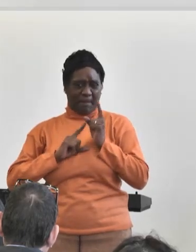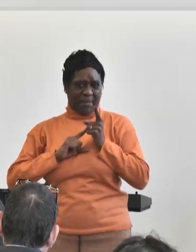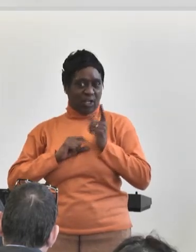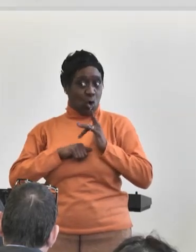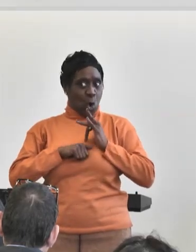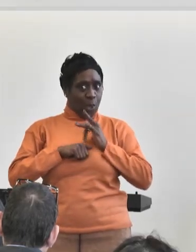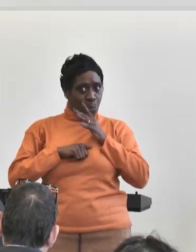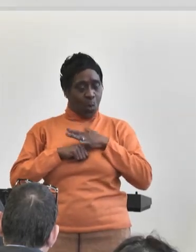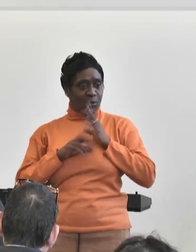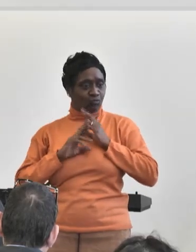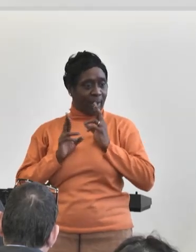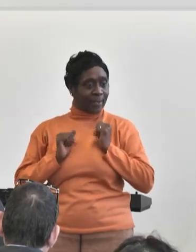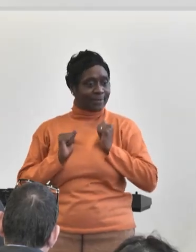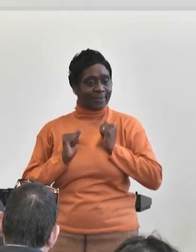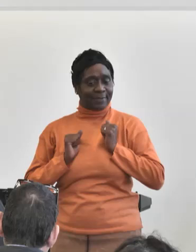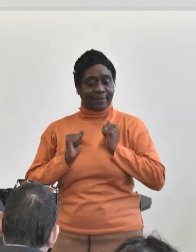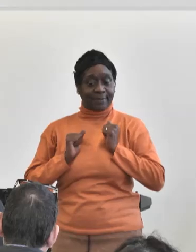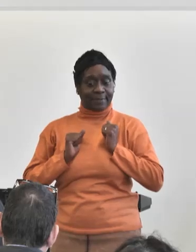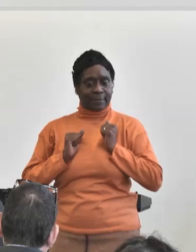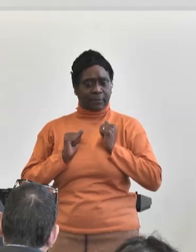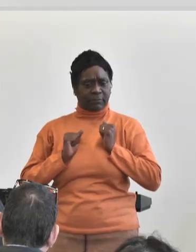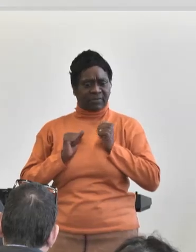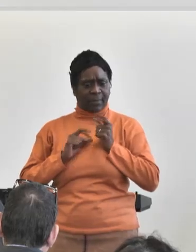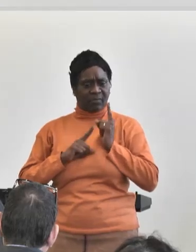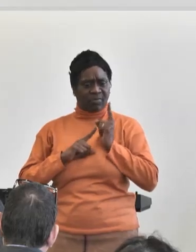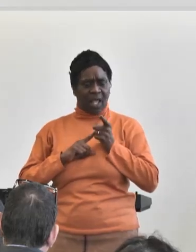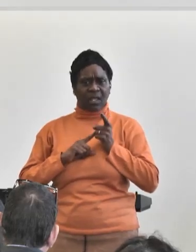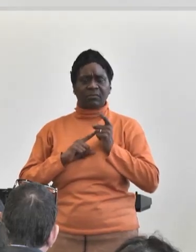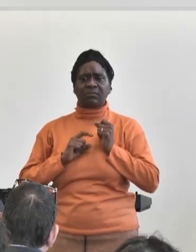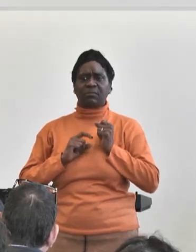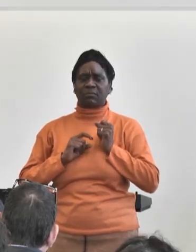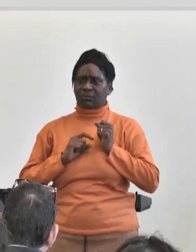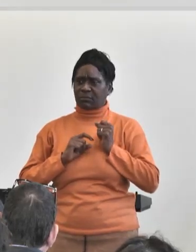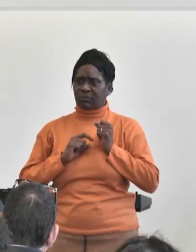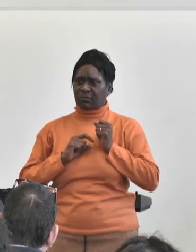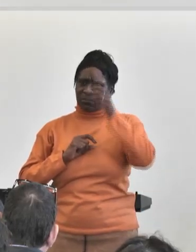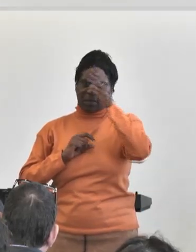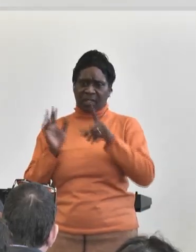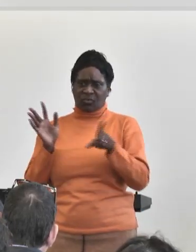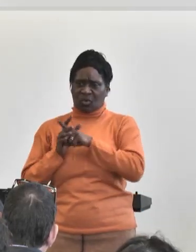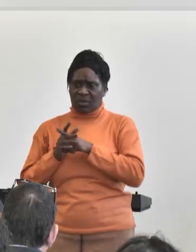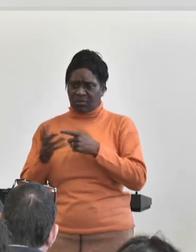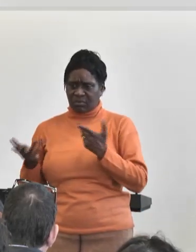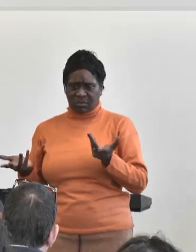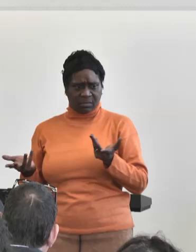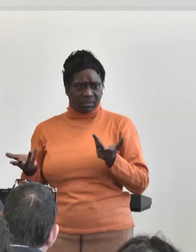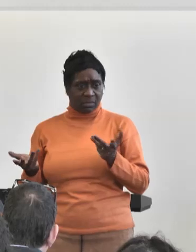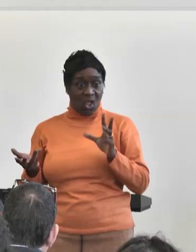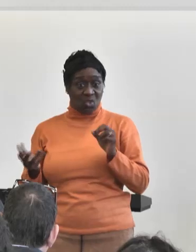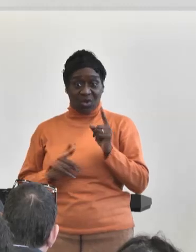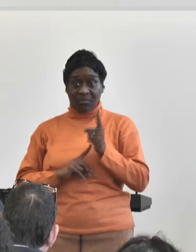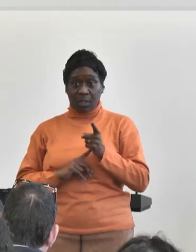10 minutos ya lista esperándole. 10 minutes passed. Pasan los 10 minutos. And he didn't show up. Y no llega. 30